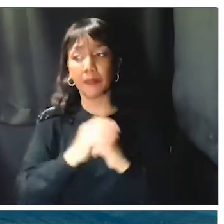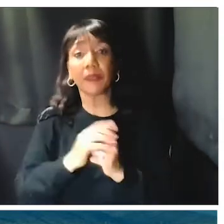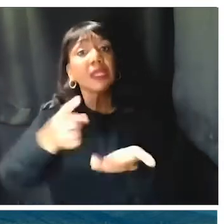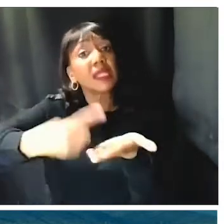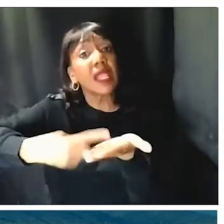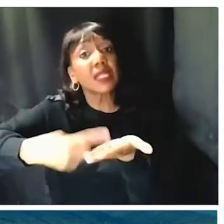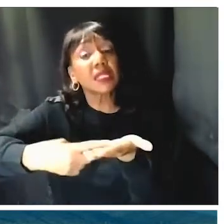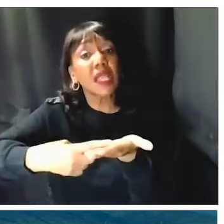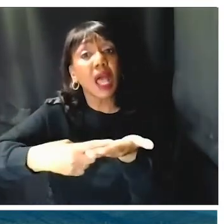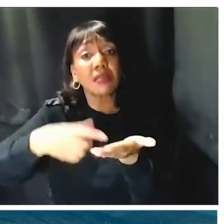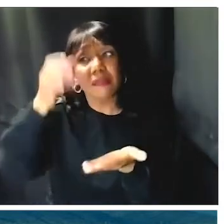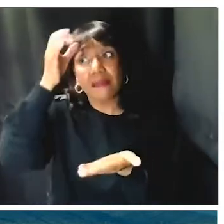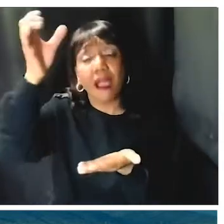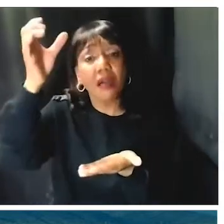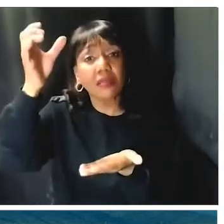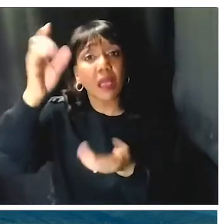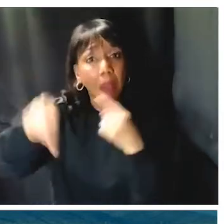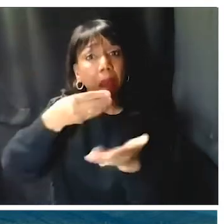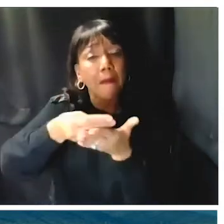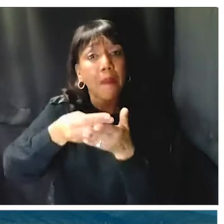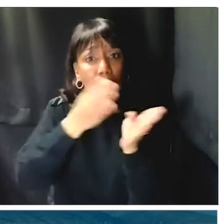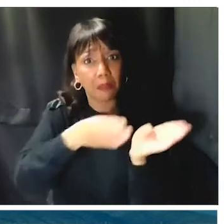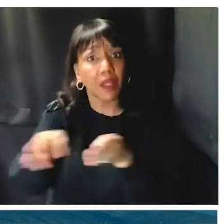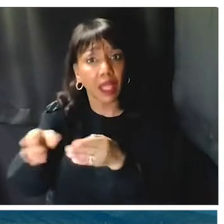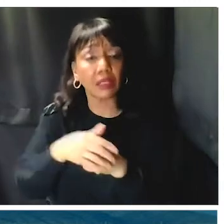to discuss some of those concepts.